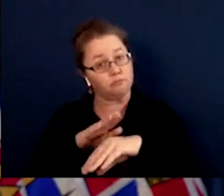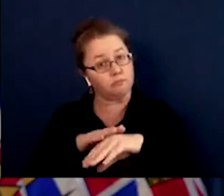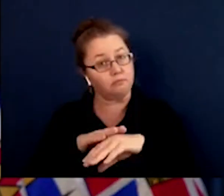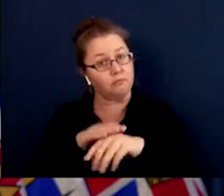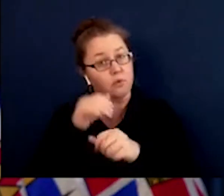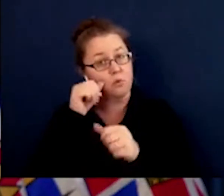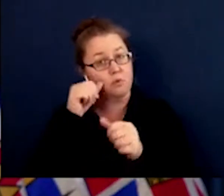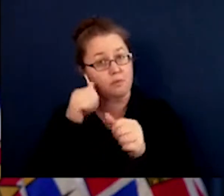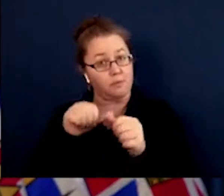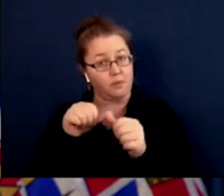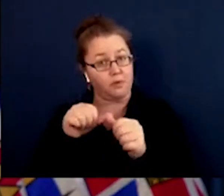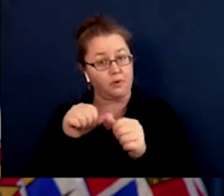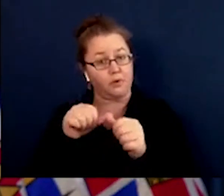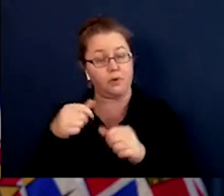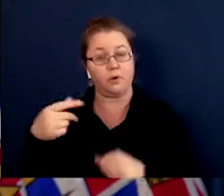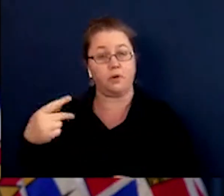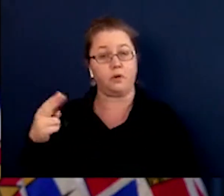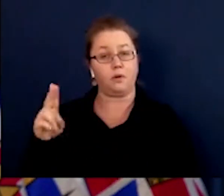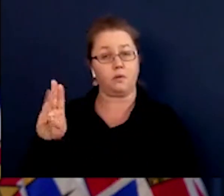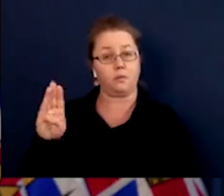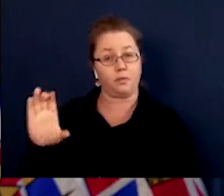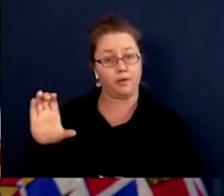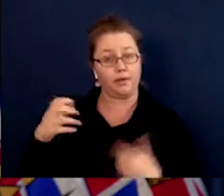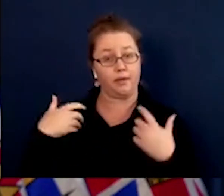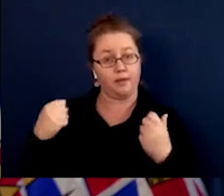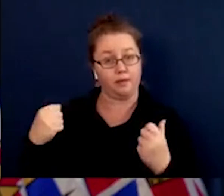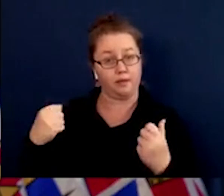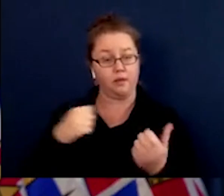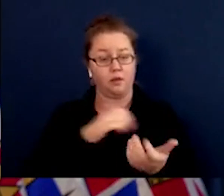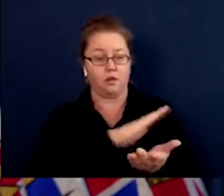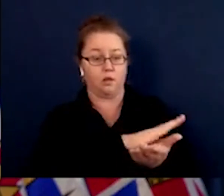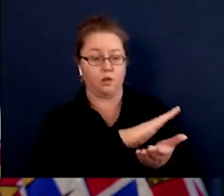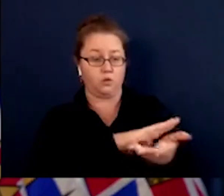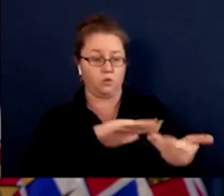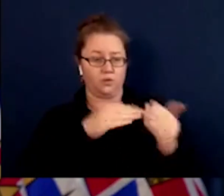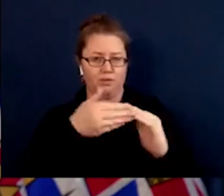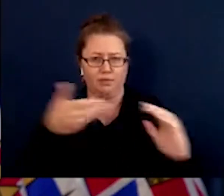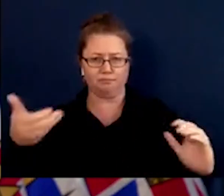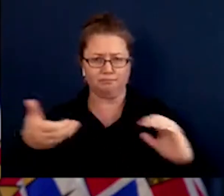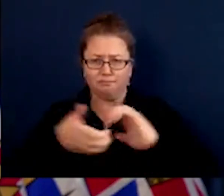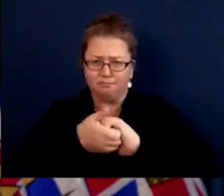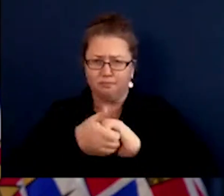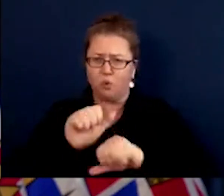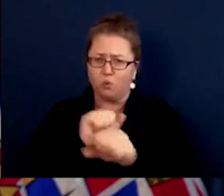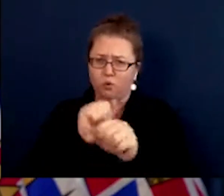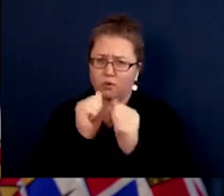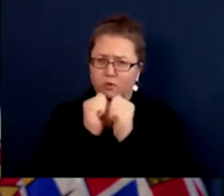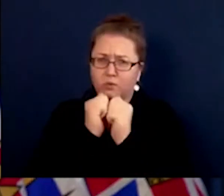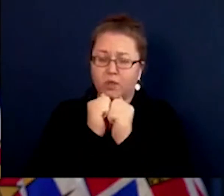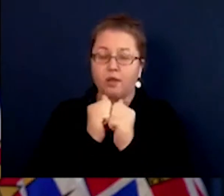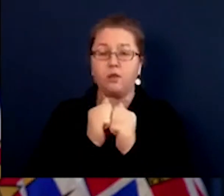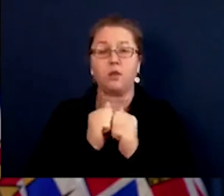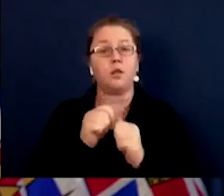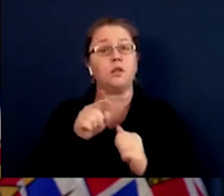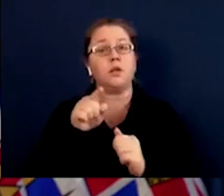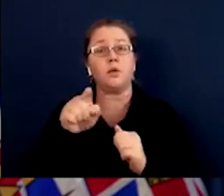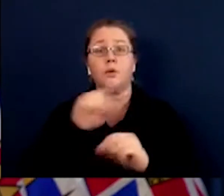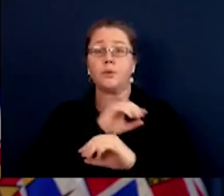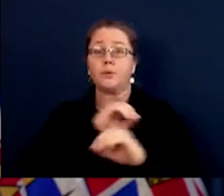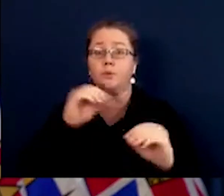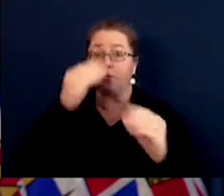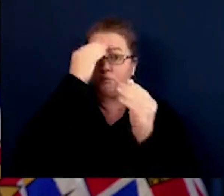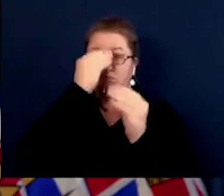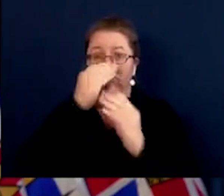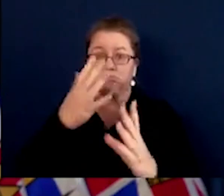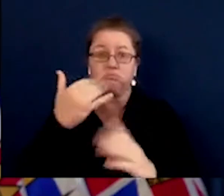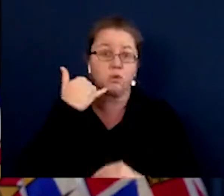a reminder that we are working very closely with the school community, and if you have not been contacted by public health to self-isolate,